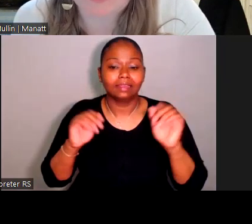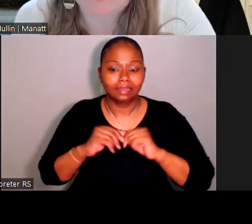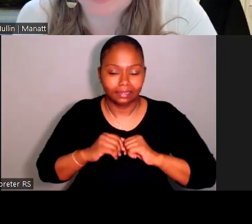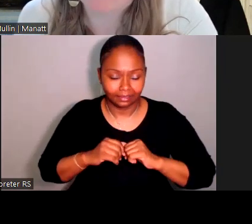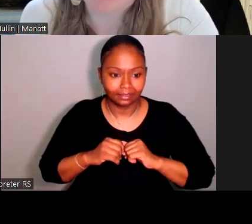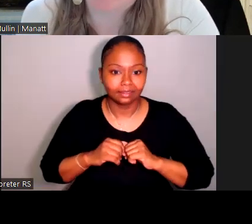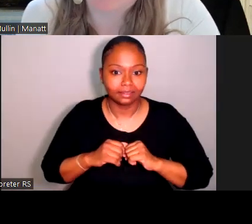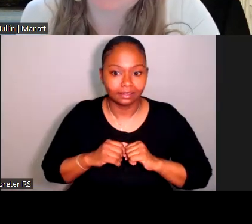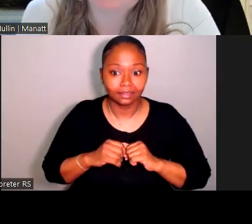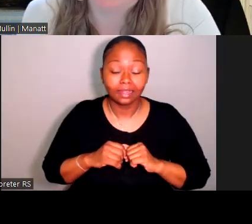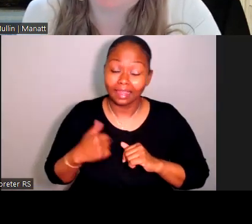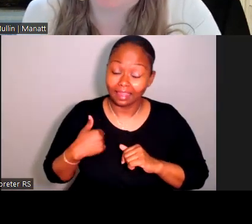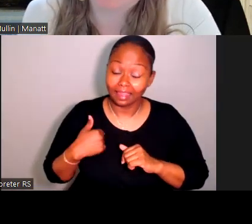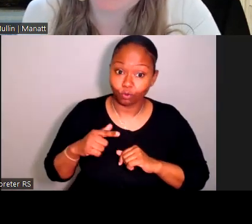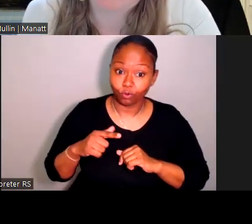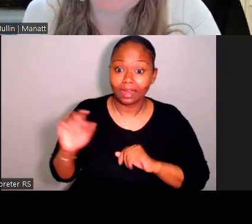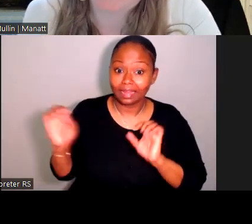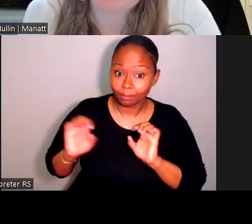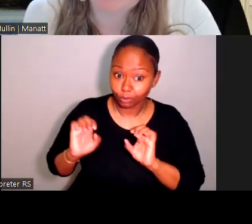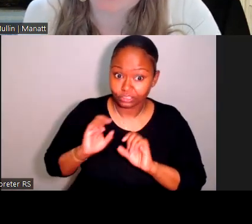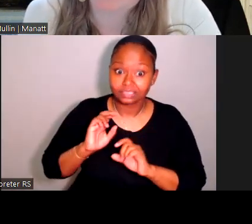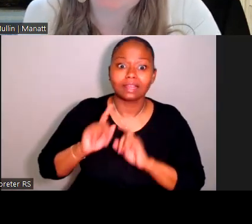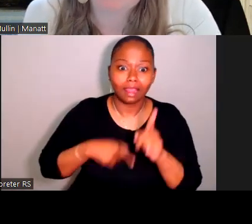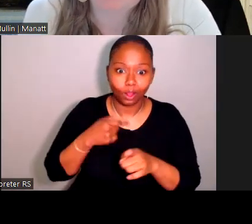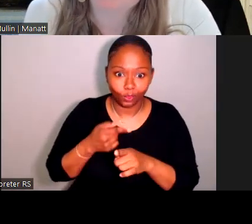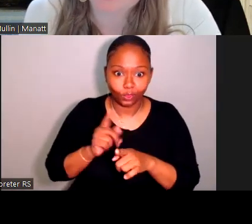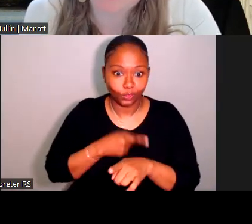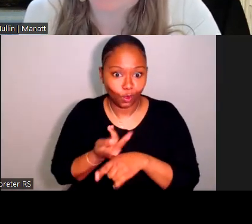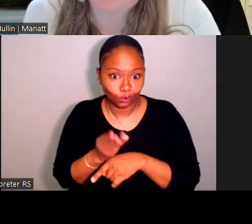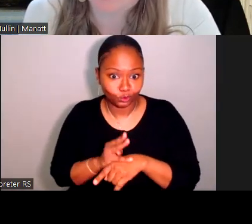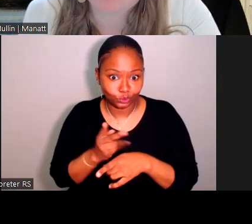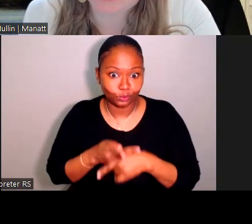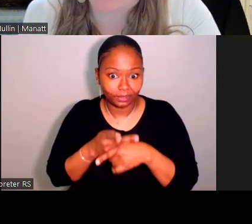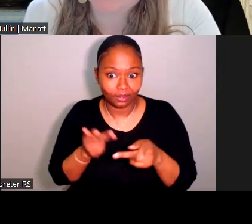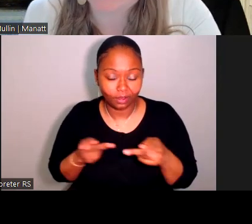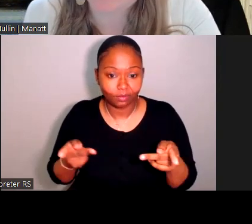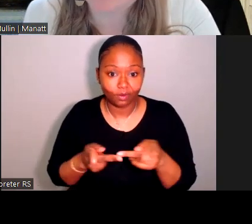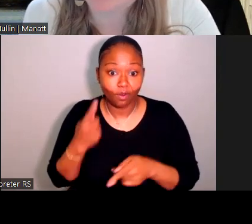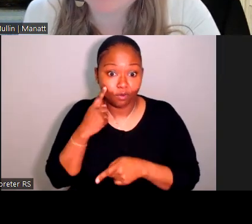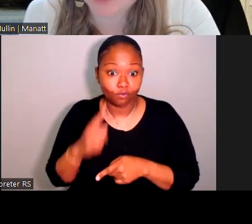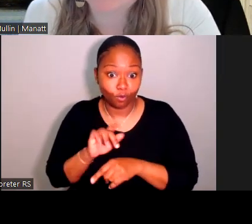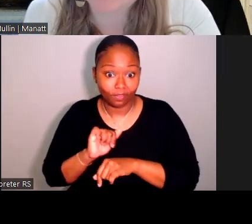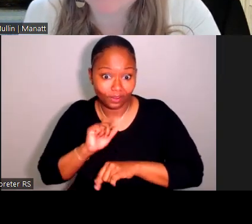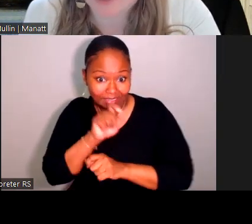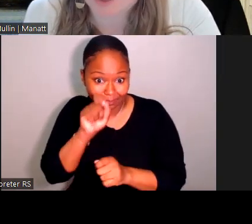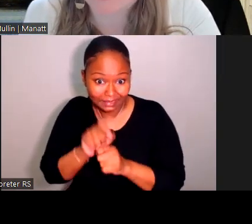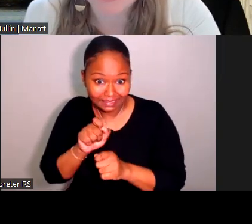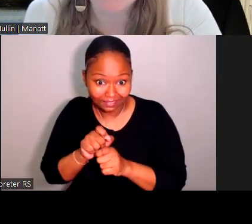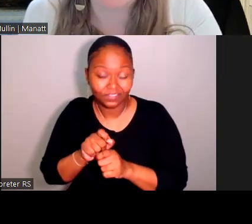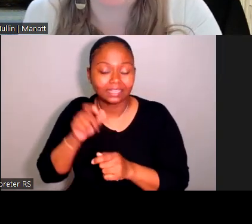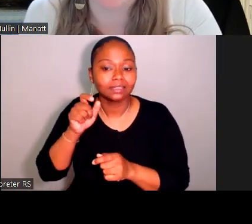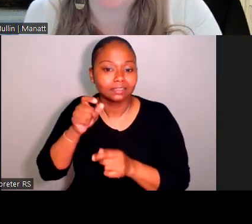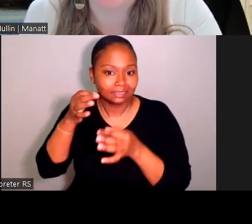outlines that in a state of emergency, a long-term care facility resident or their designated decision maker, if they are unable to decide for